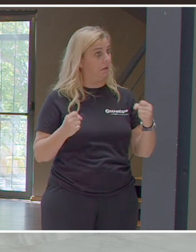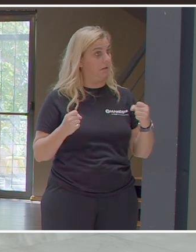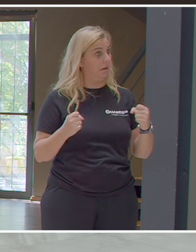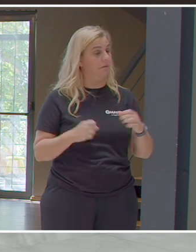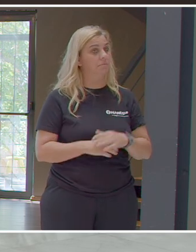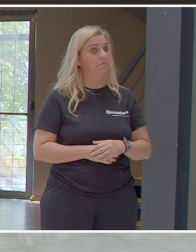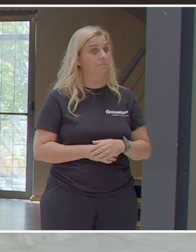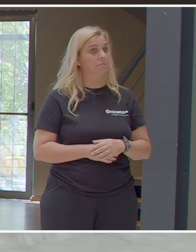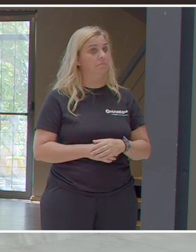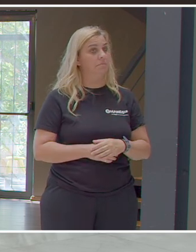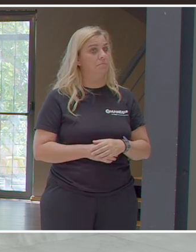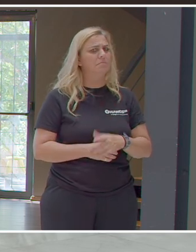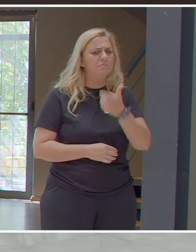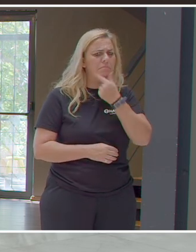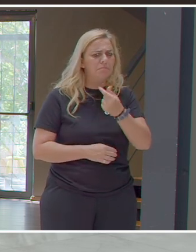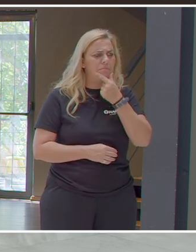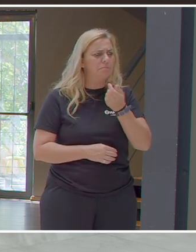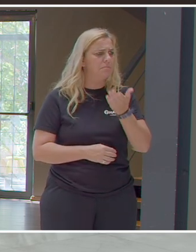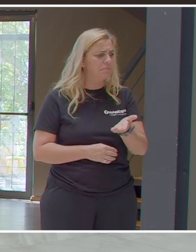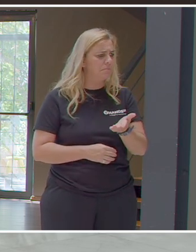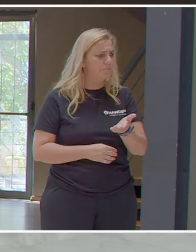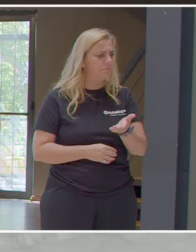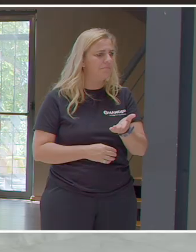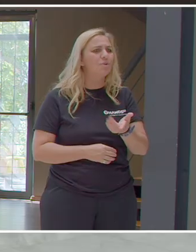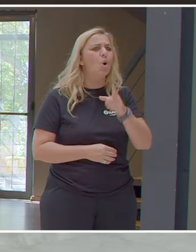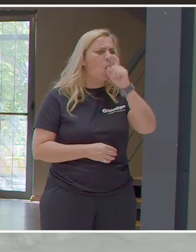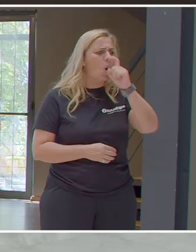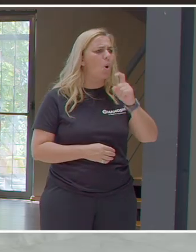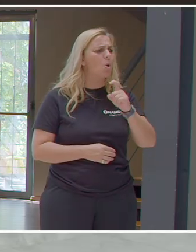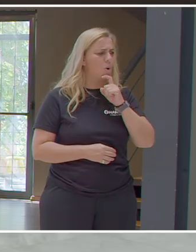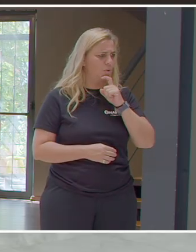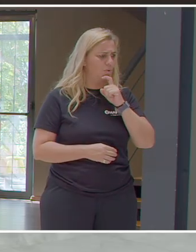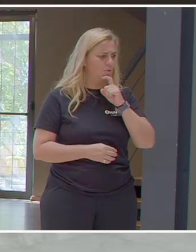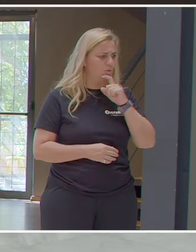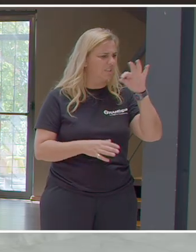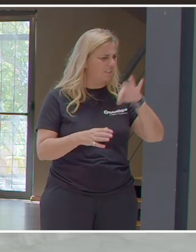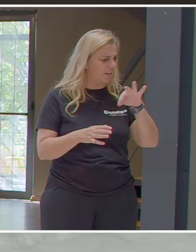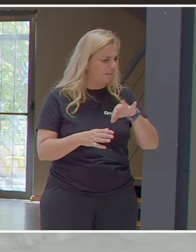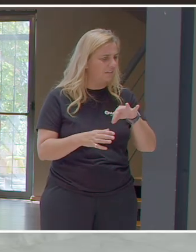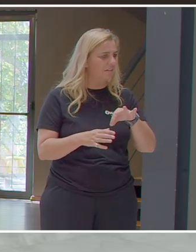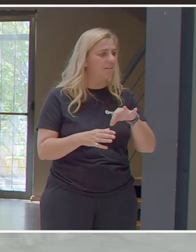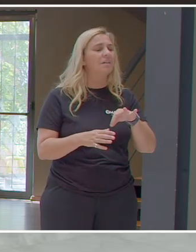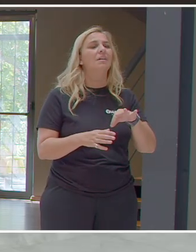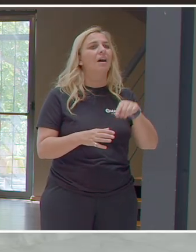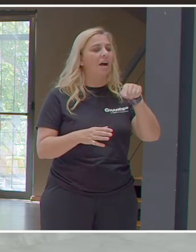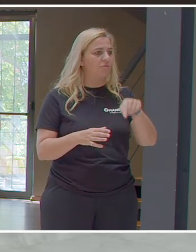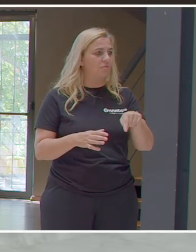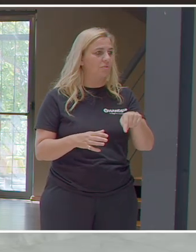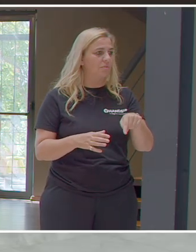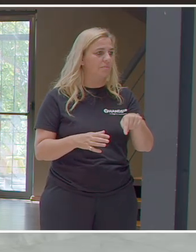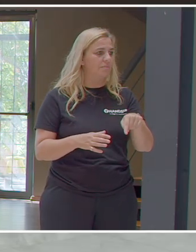come from. But this is so easy again because it's so pink, and the more colors, the healthier it is for your bodies. And I'm not